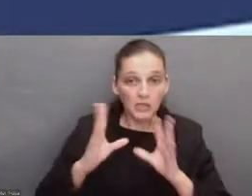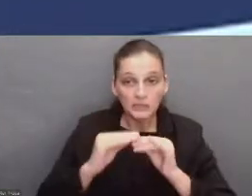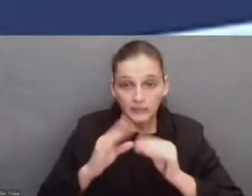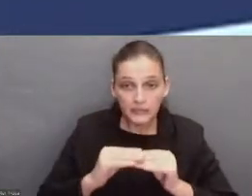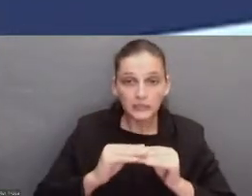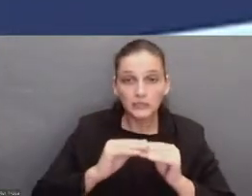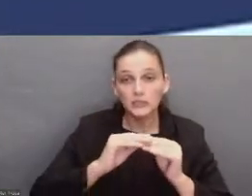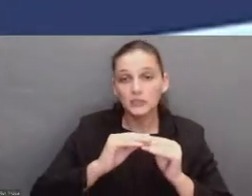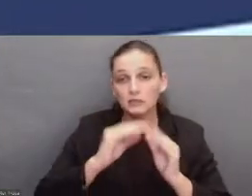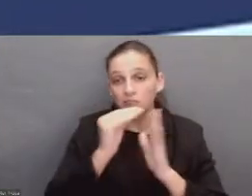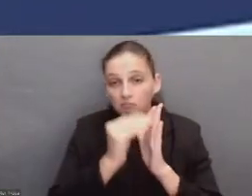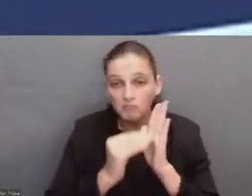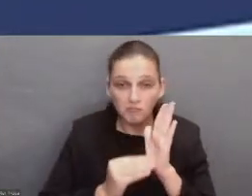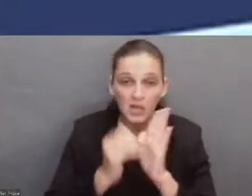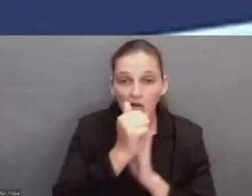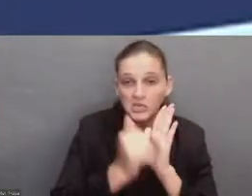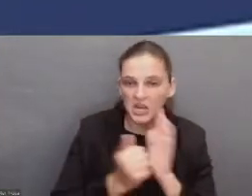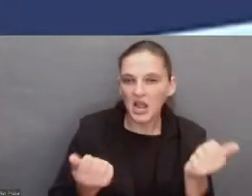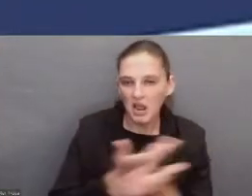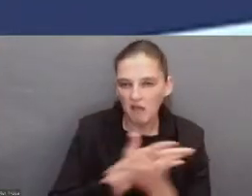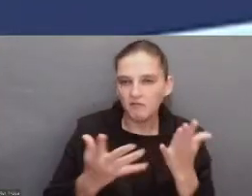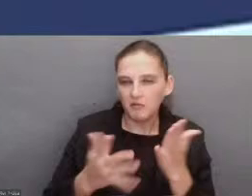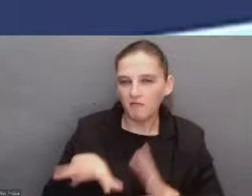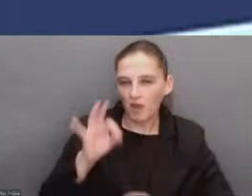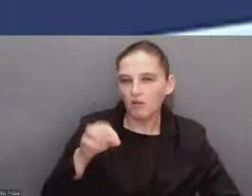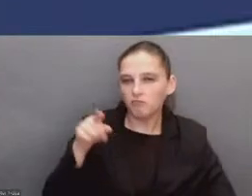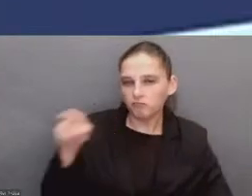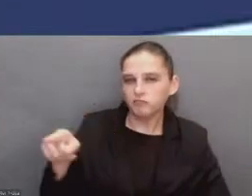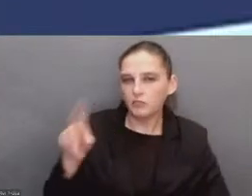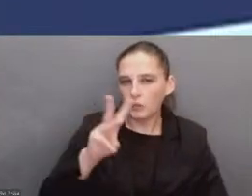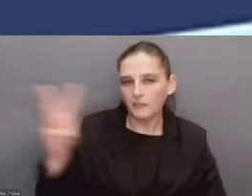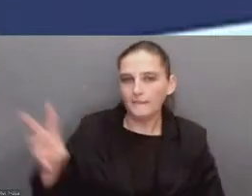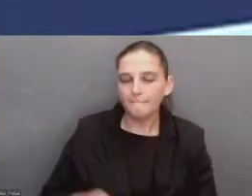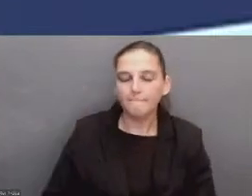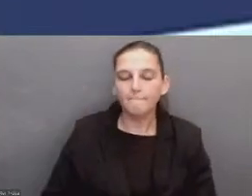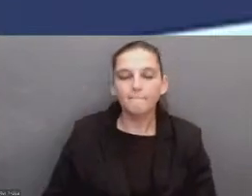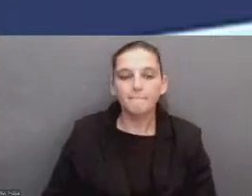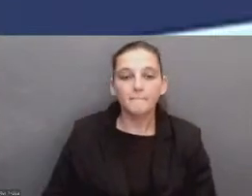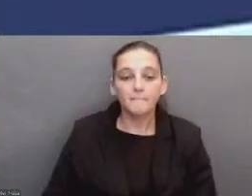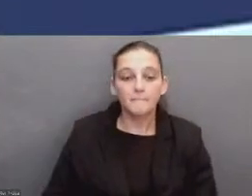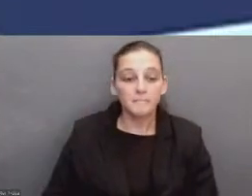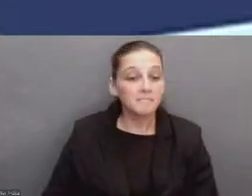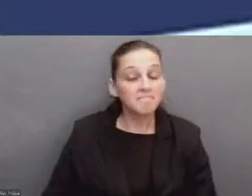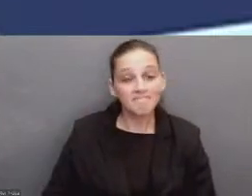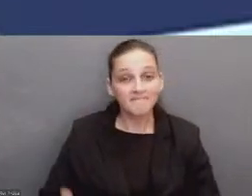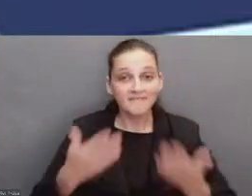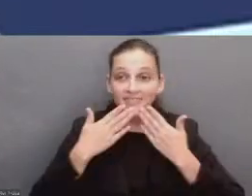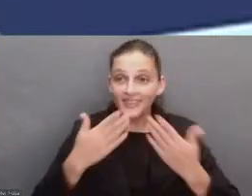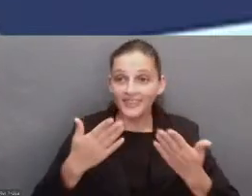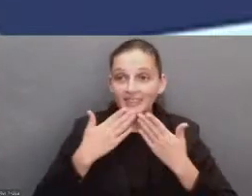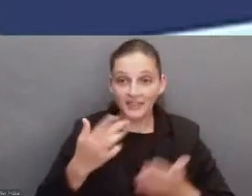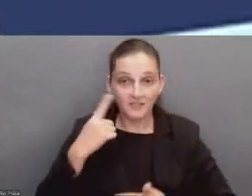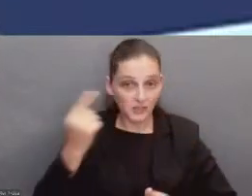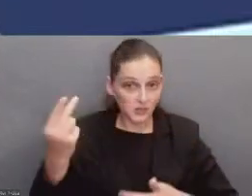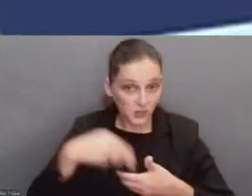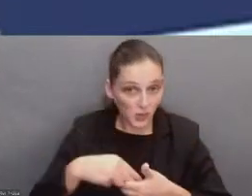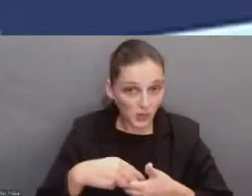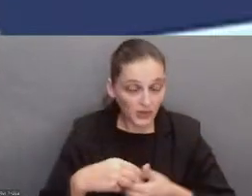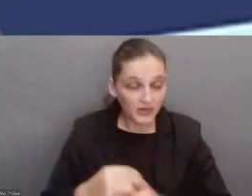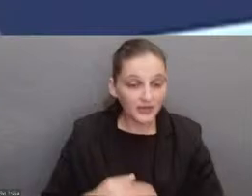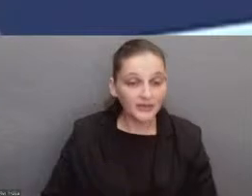prior task force meetings can also be found there on the website. So with that, thank you everyone for joining.